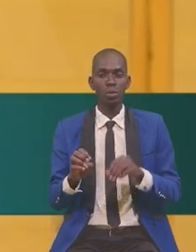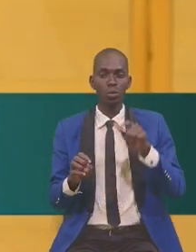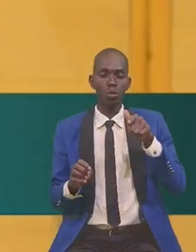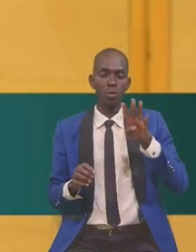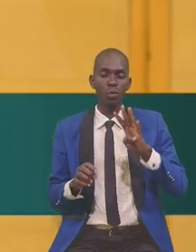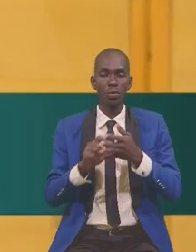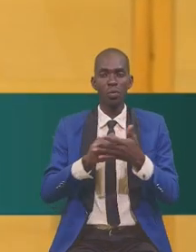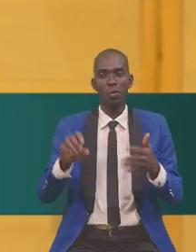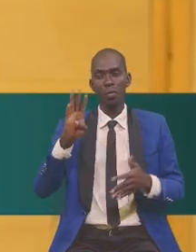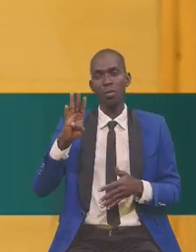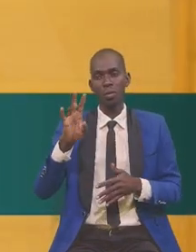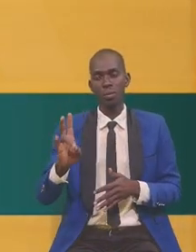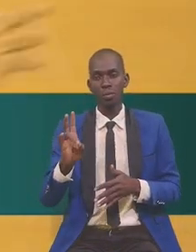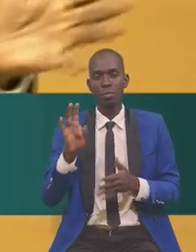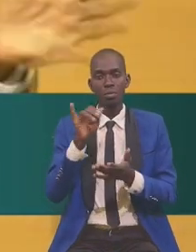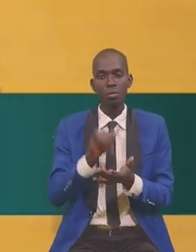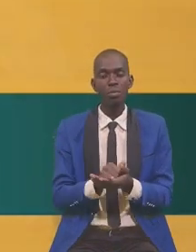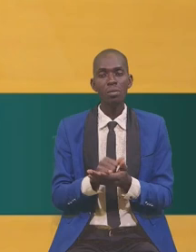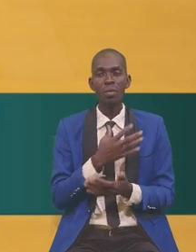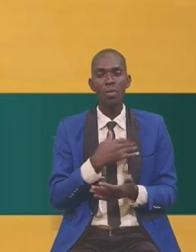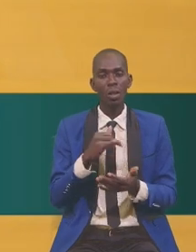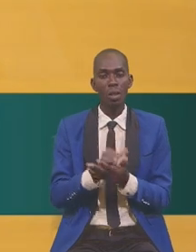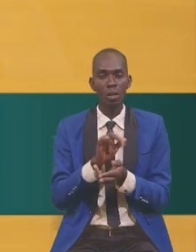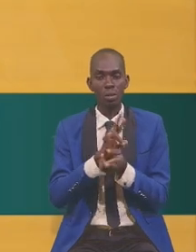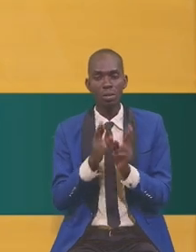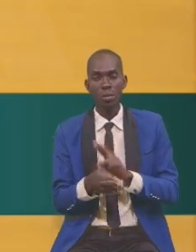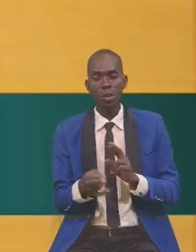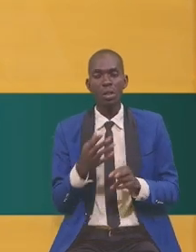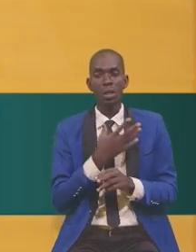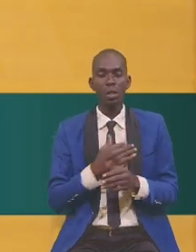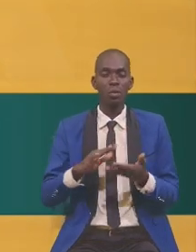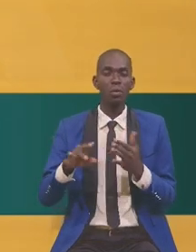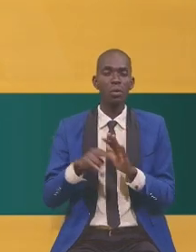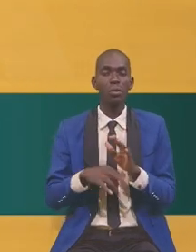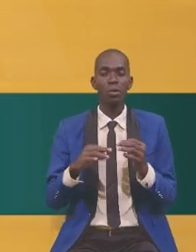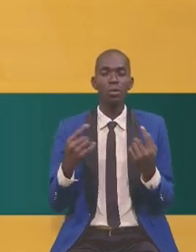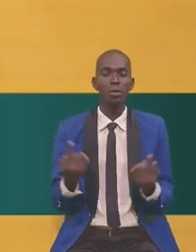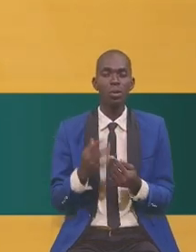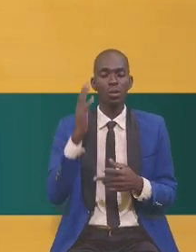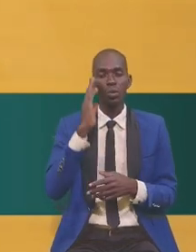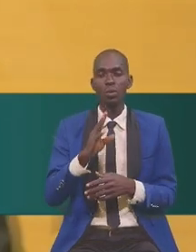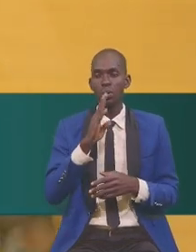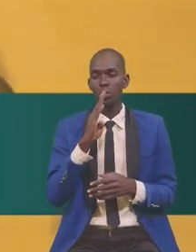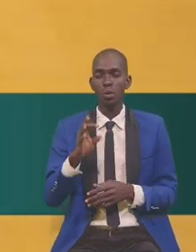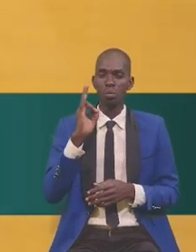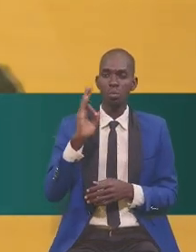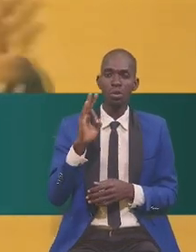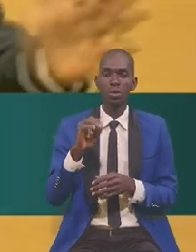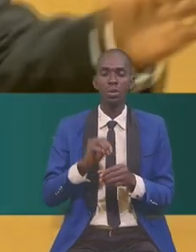and that repentance and remission of sins should be preached in his